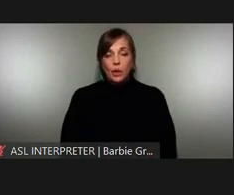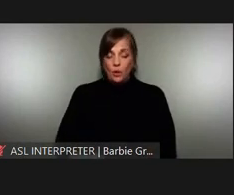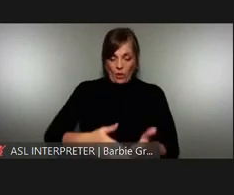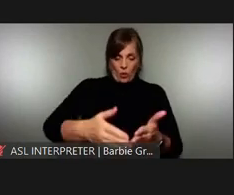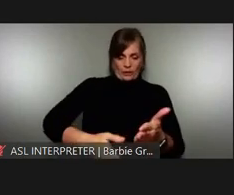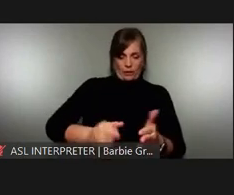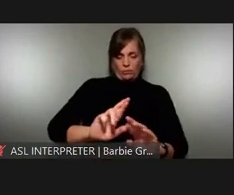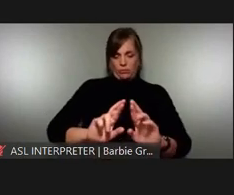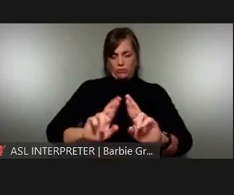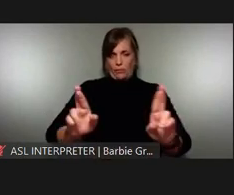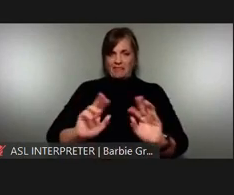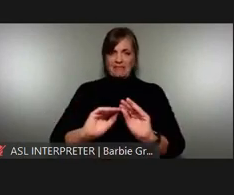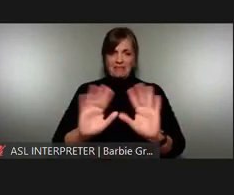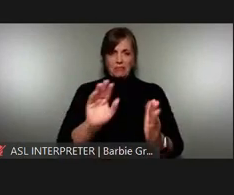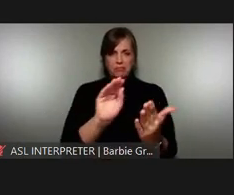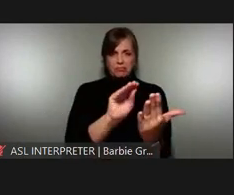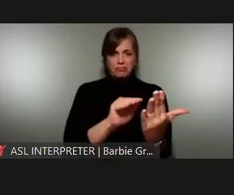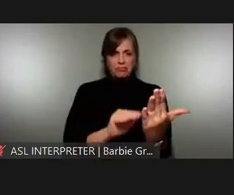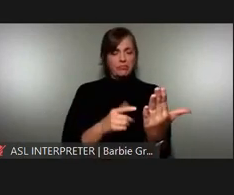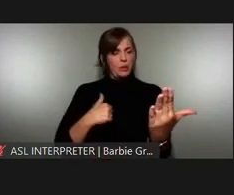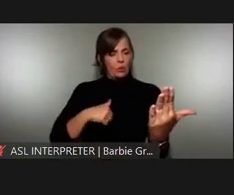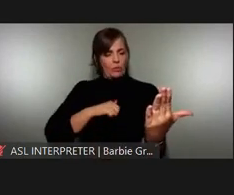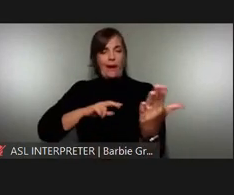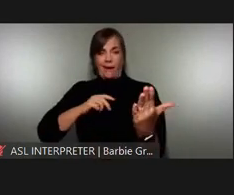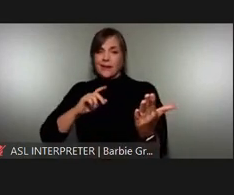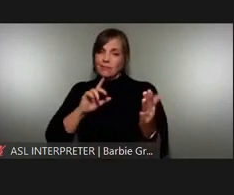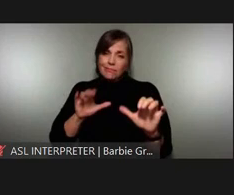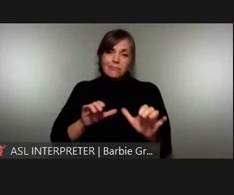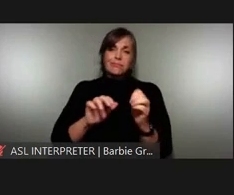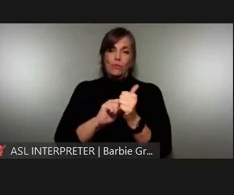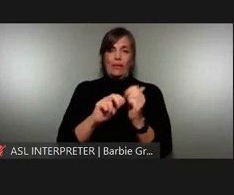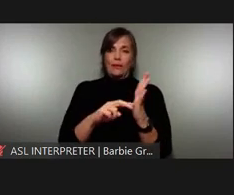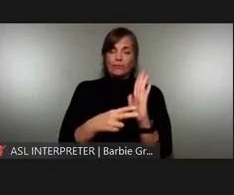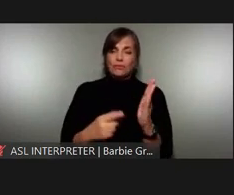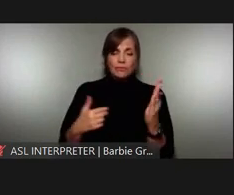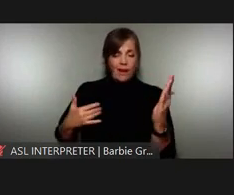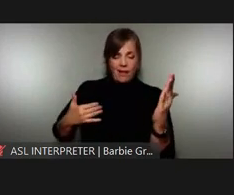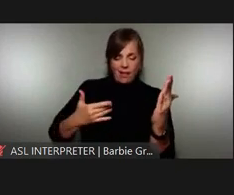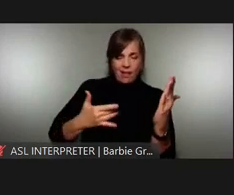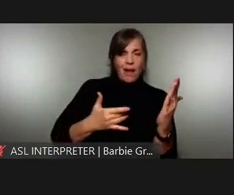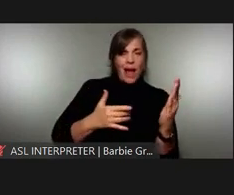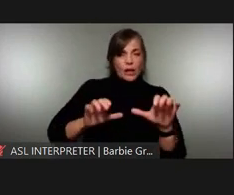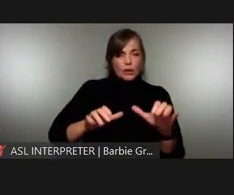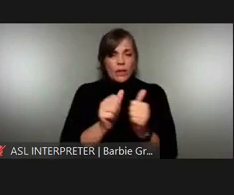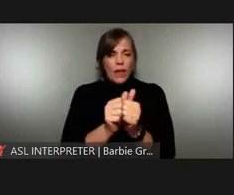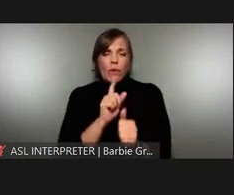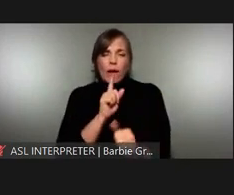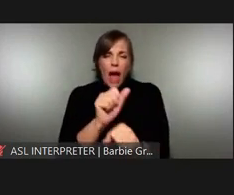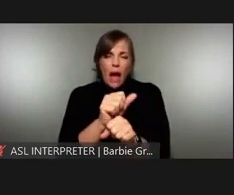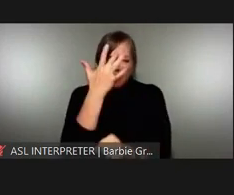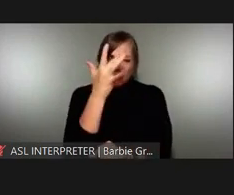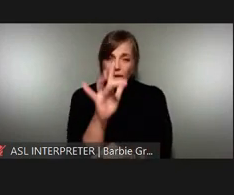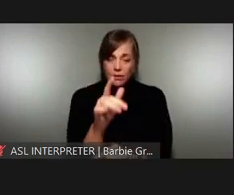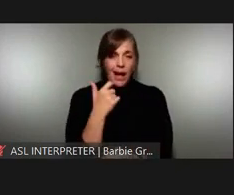operational excellence is thinking about acting with intentionality, doing it with absolute brilliance. I was going to play a